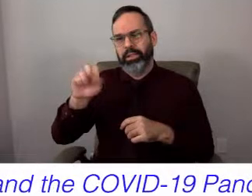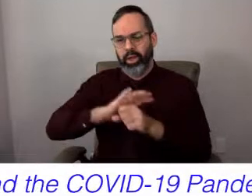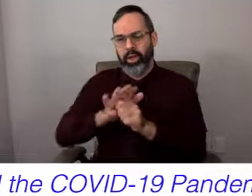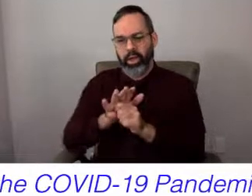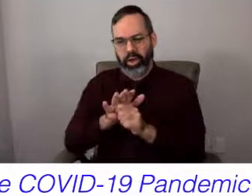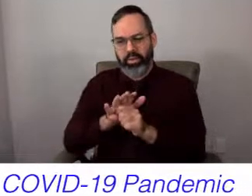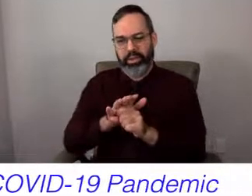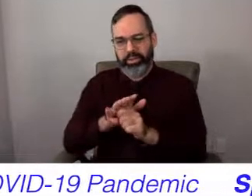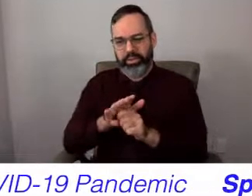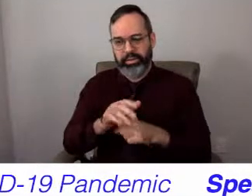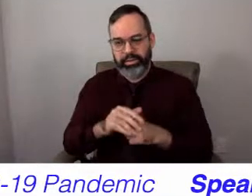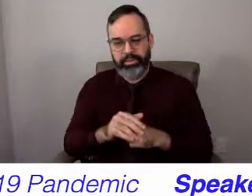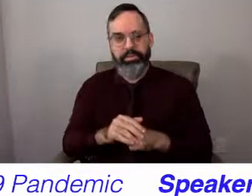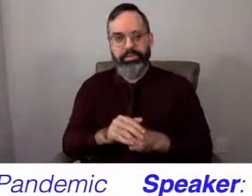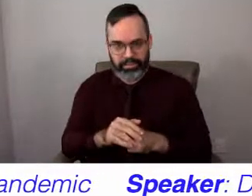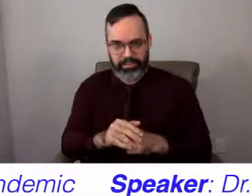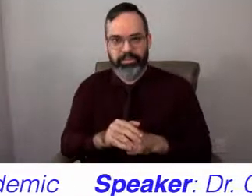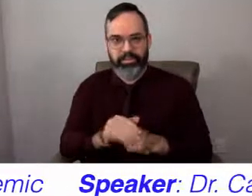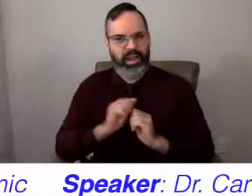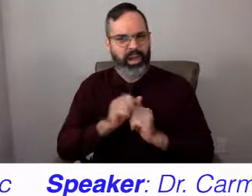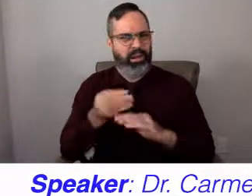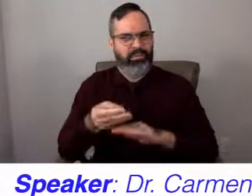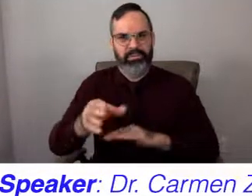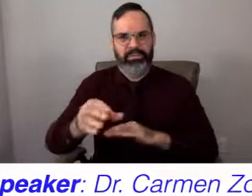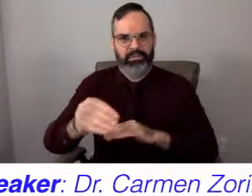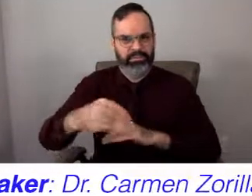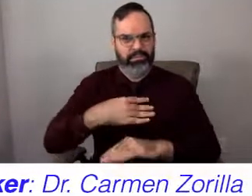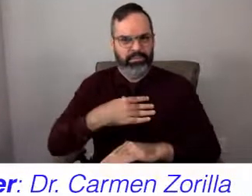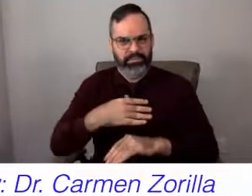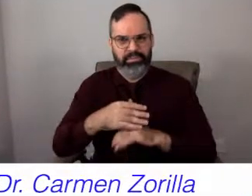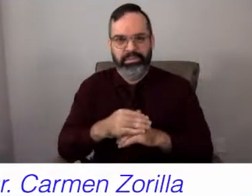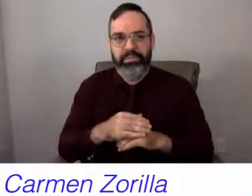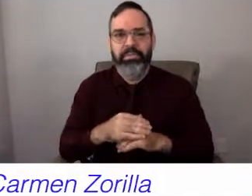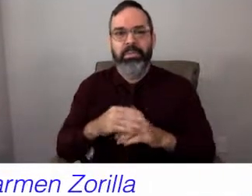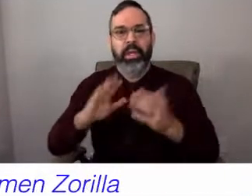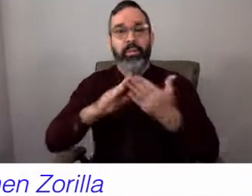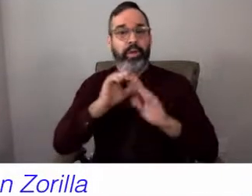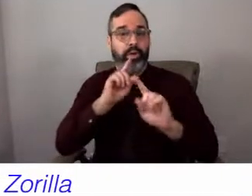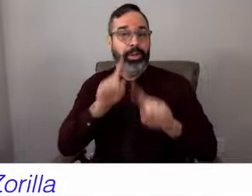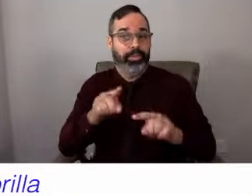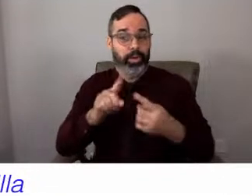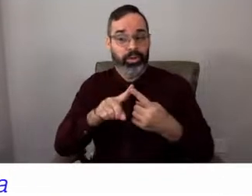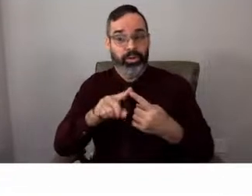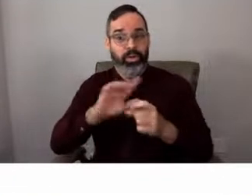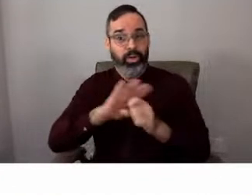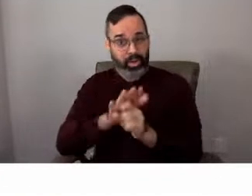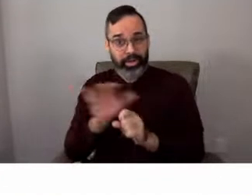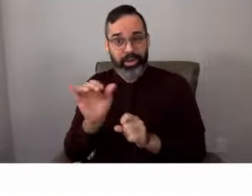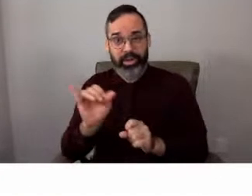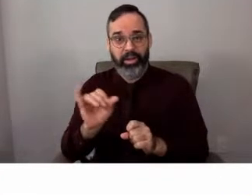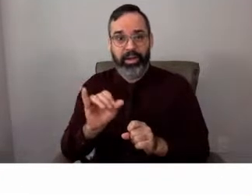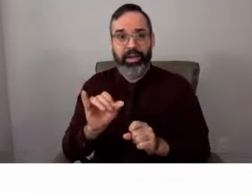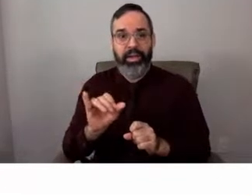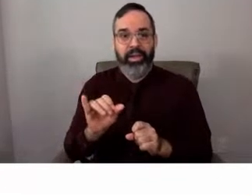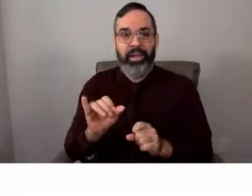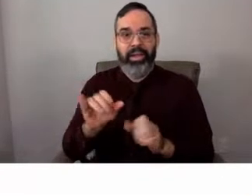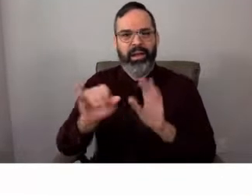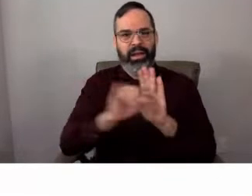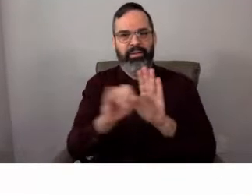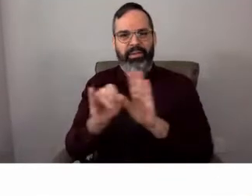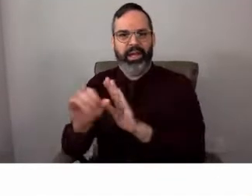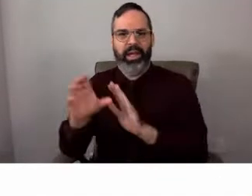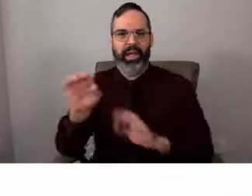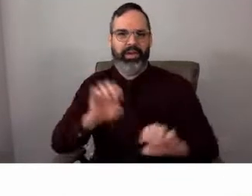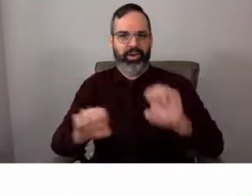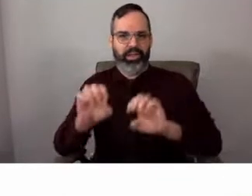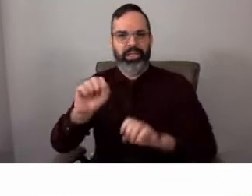can read. Immunological characterization of the immune response to COVID, identification and evaluation of SARS-CoV-2